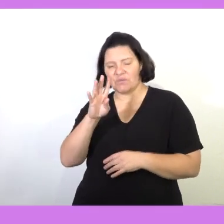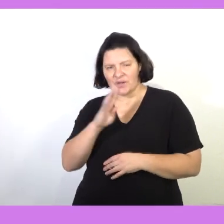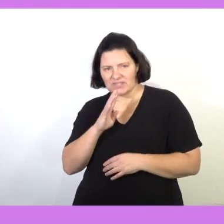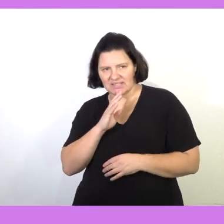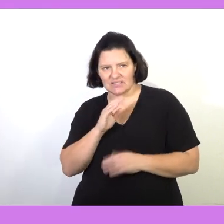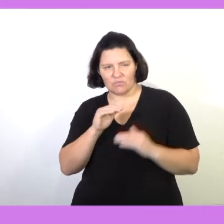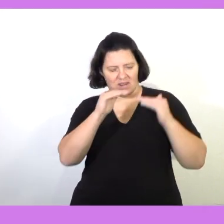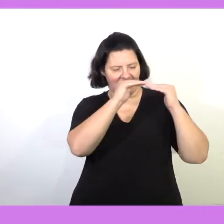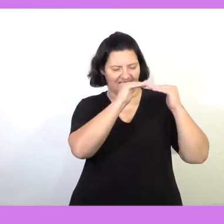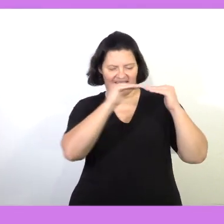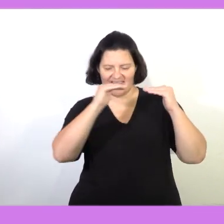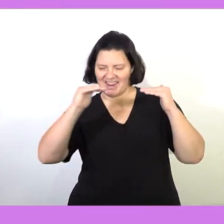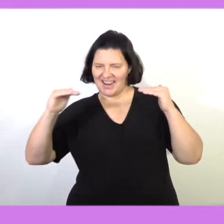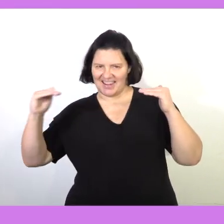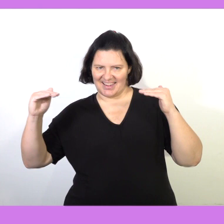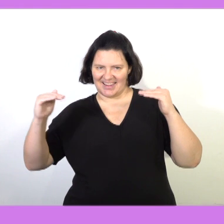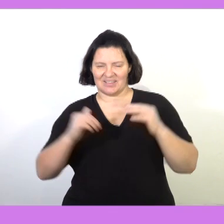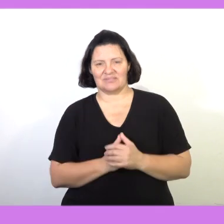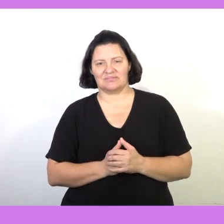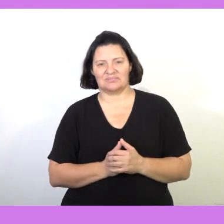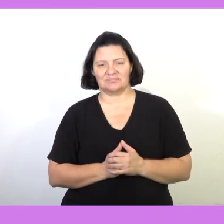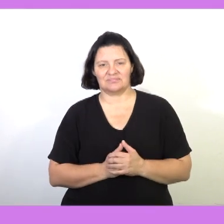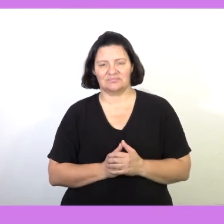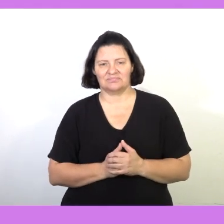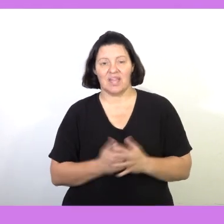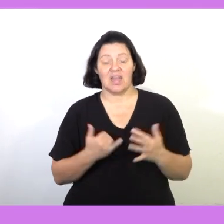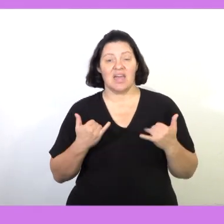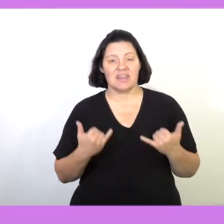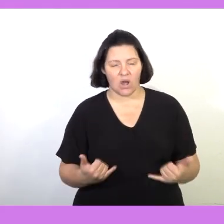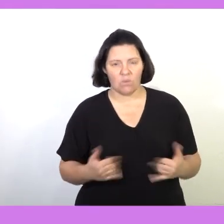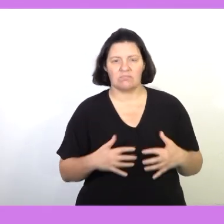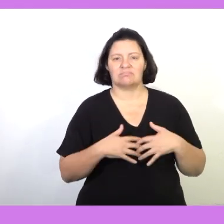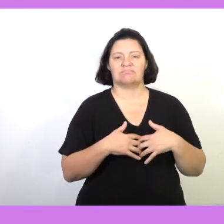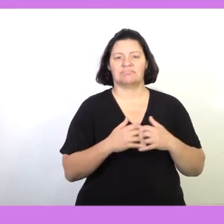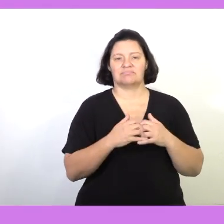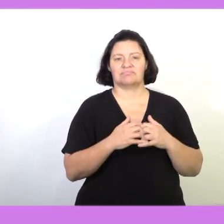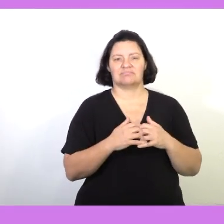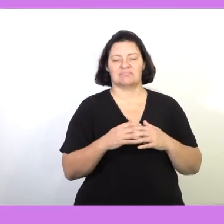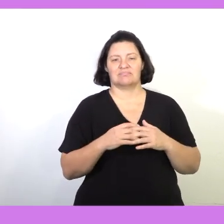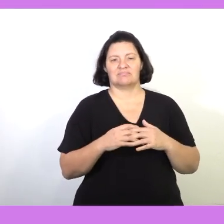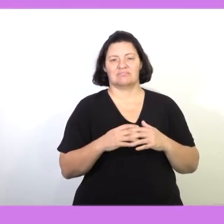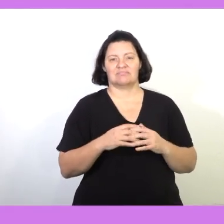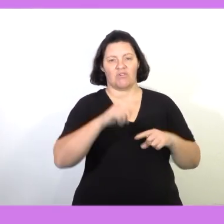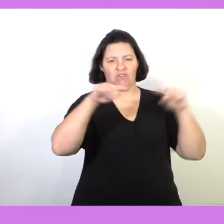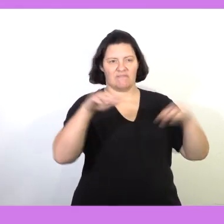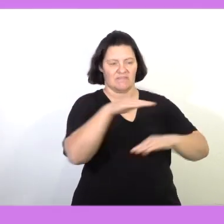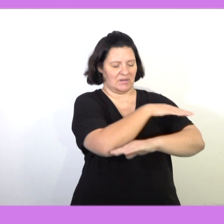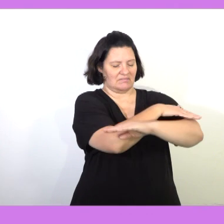4,000, 4,000, and 4,000. Now let's construct this graph.